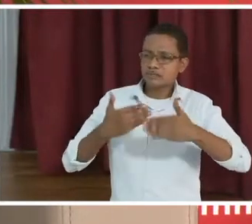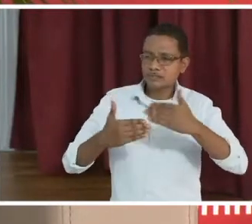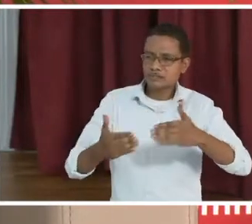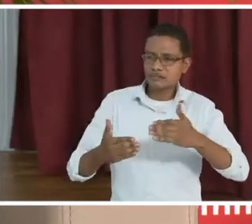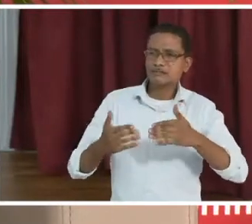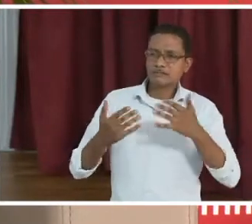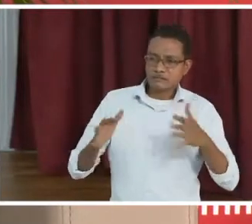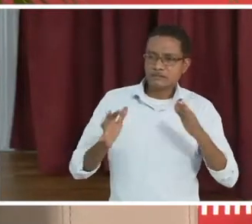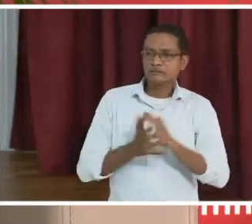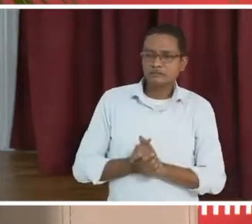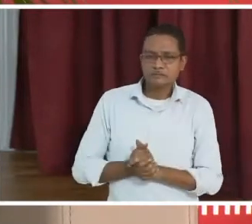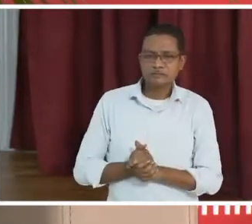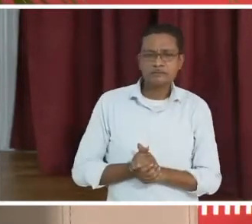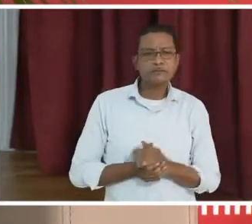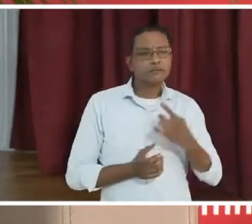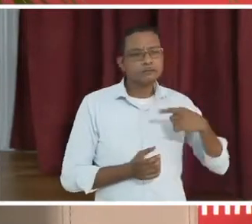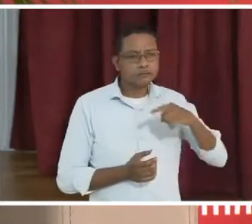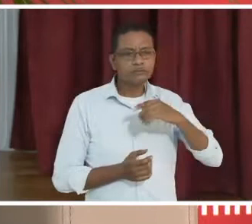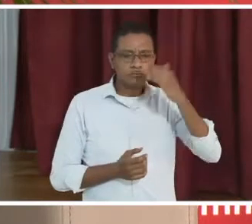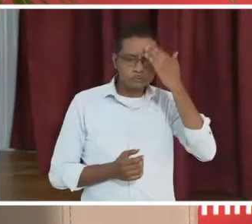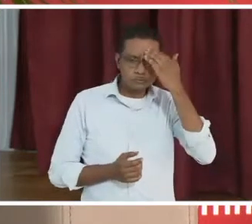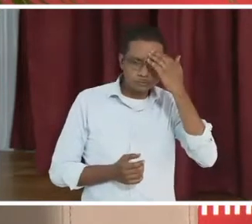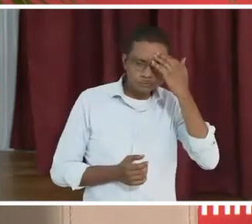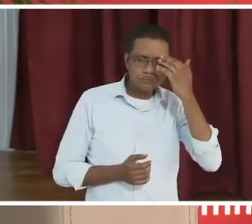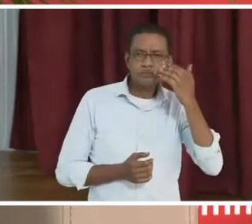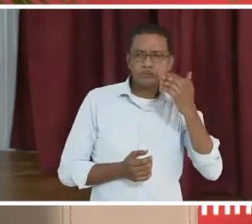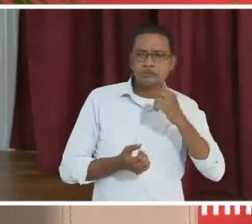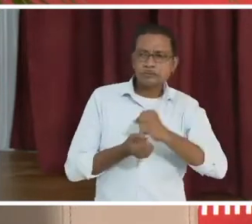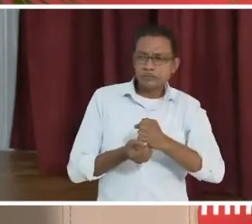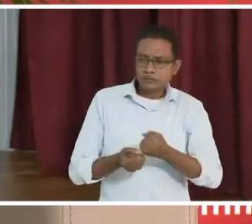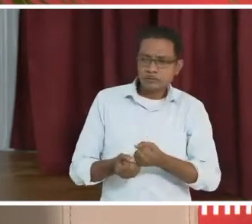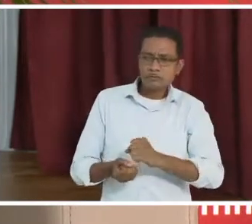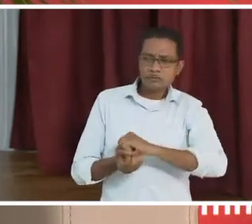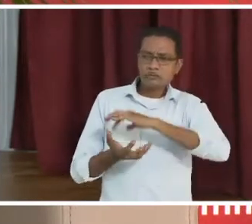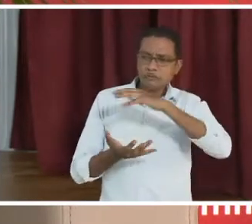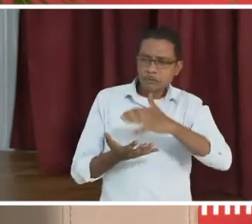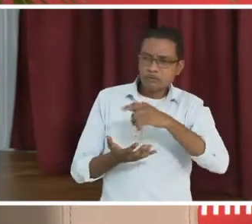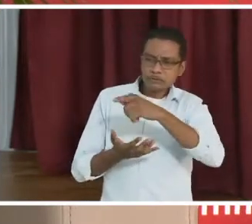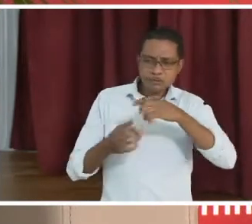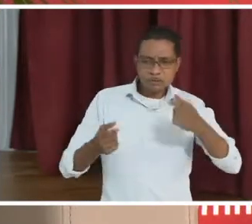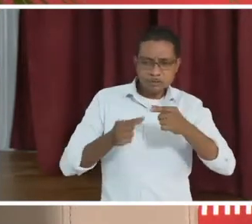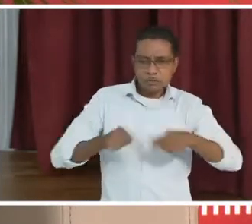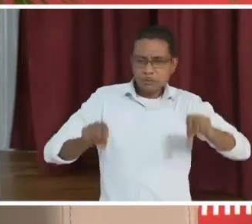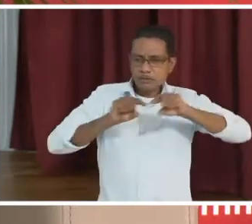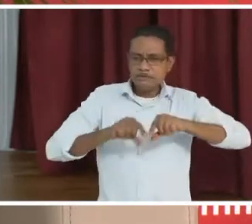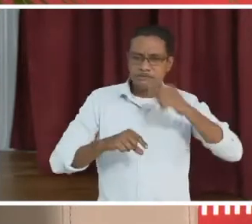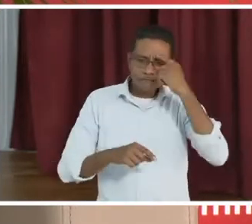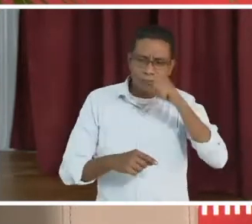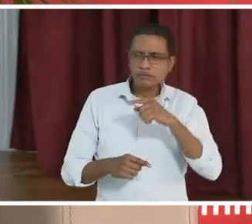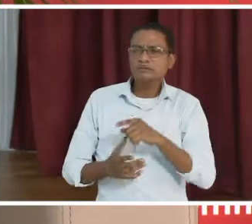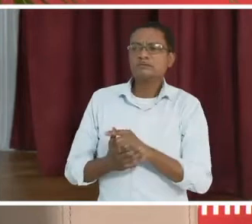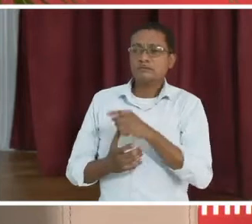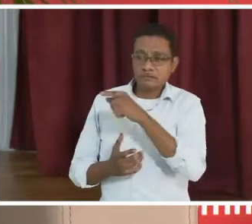qualify, this is the amount they qualify for, which is what was used for the allocation process. Right. Right. So they're coming in now